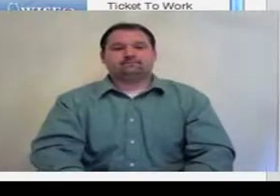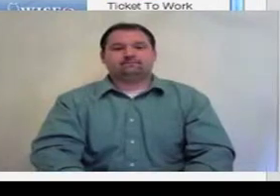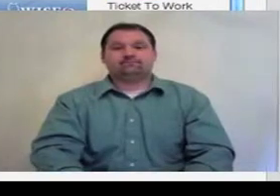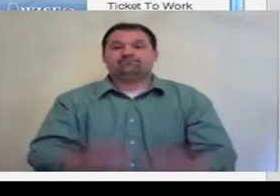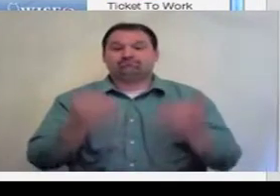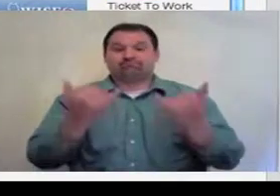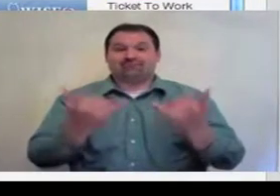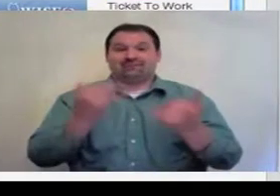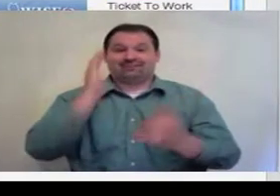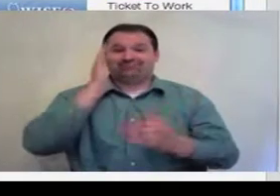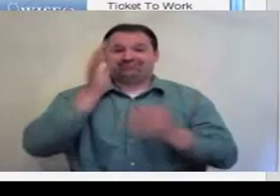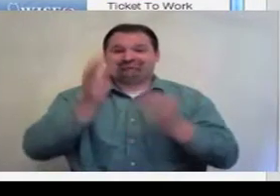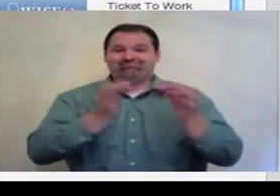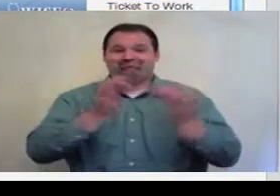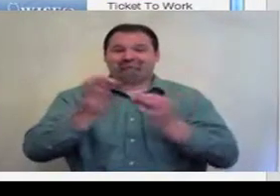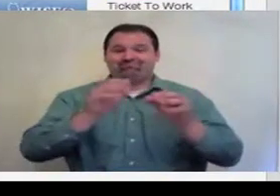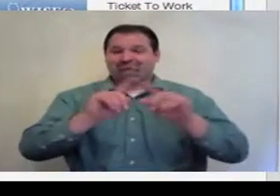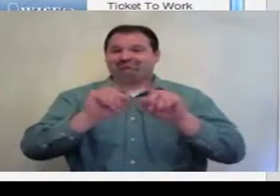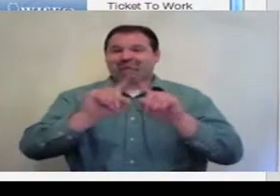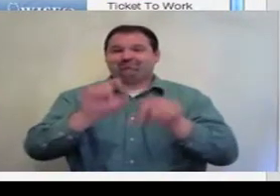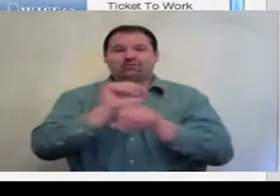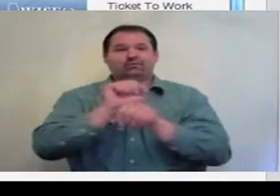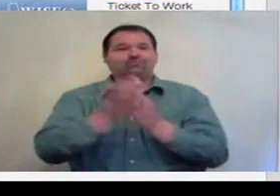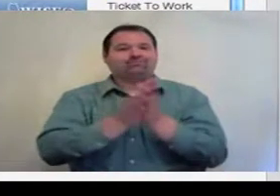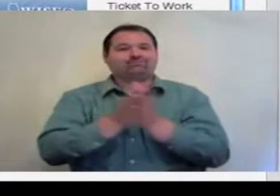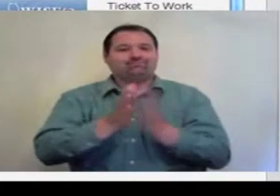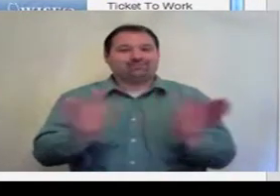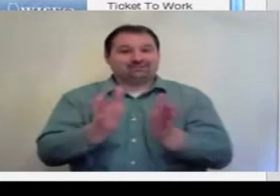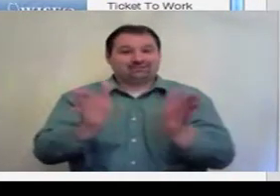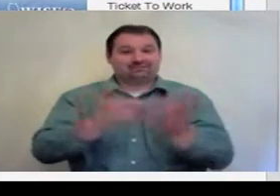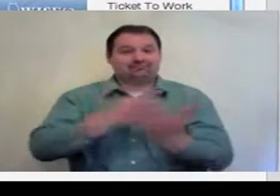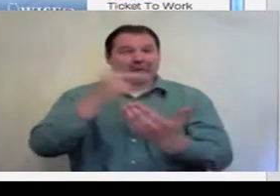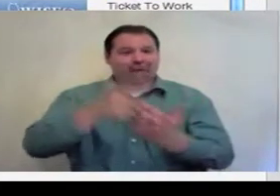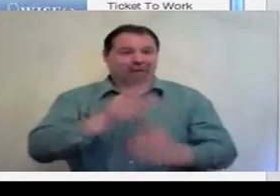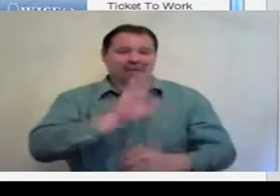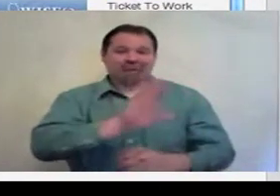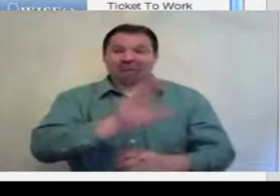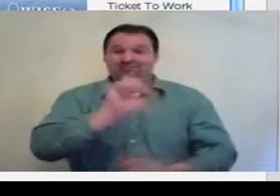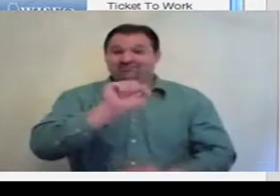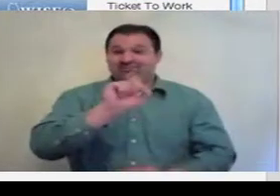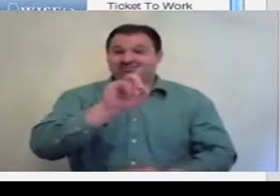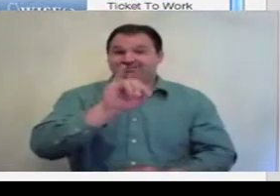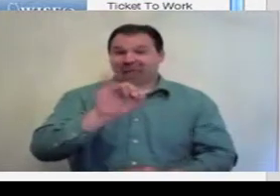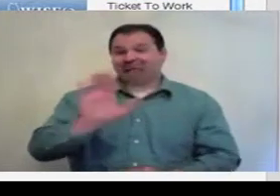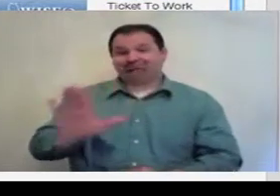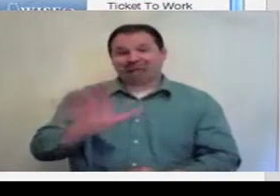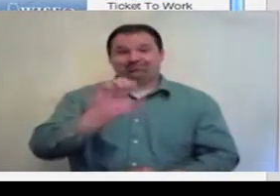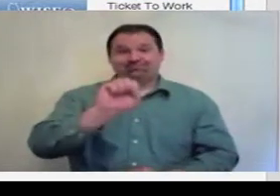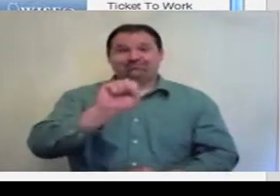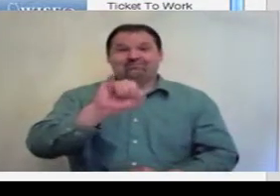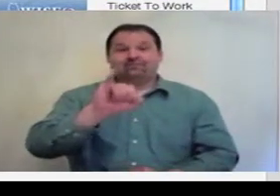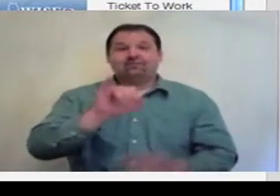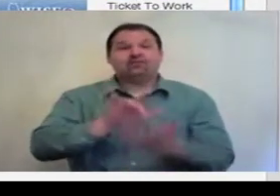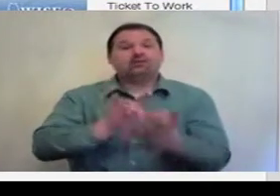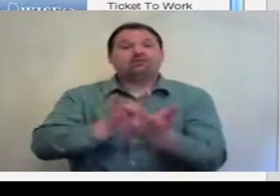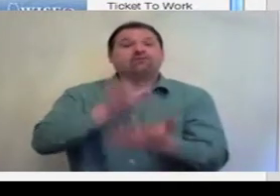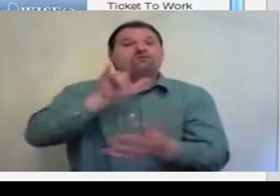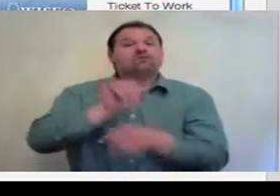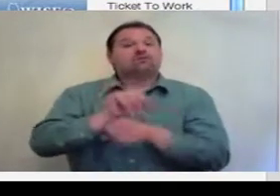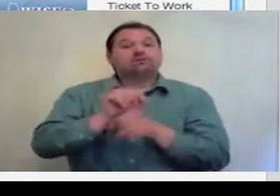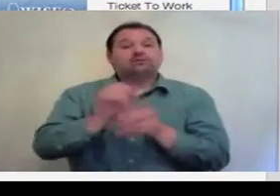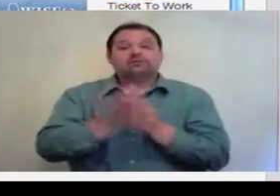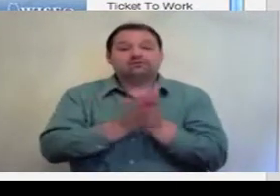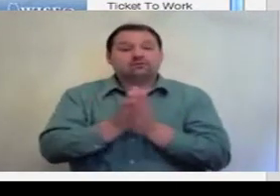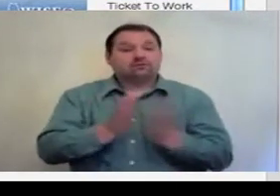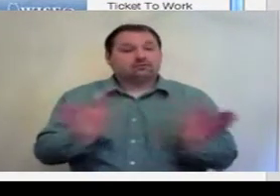We're going to review the different work incentive programs, and again, we're going to do them by the different programs, the SSDI and then the SSI. The advantages